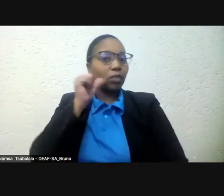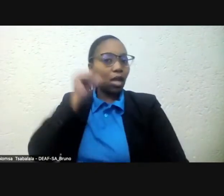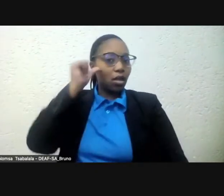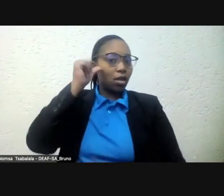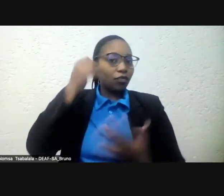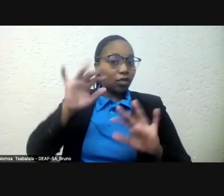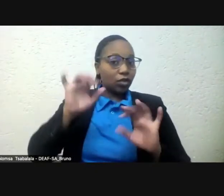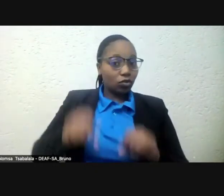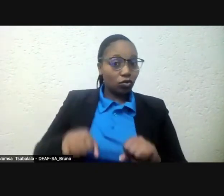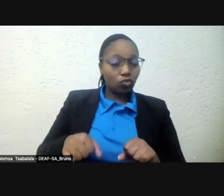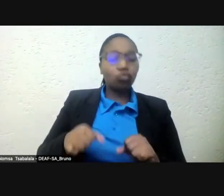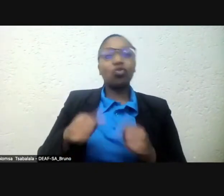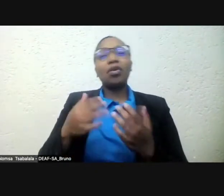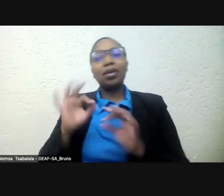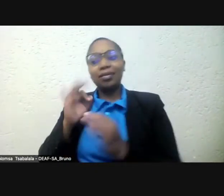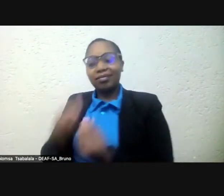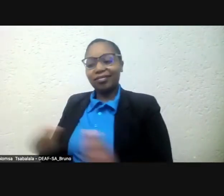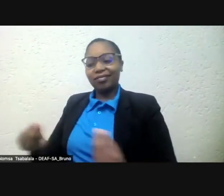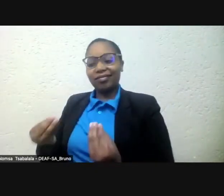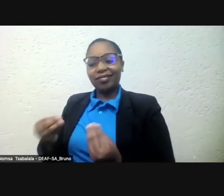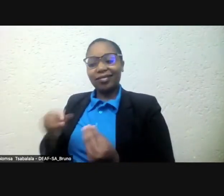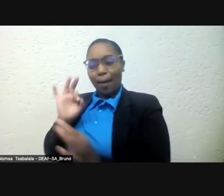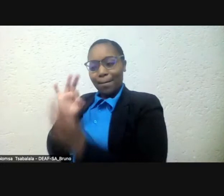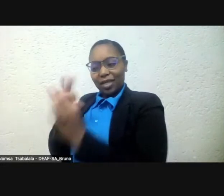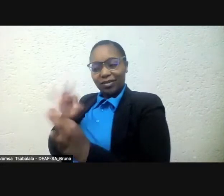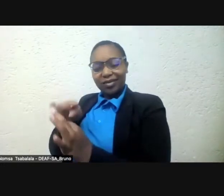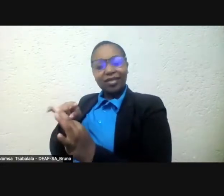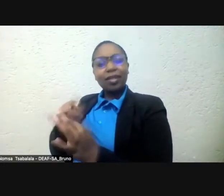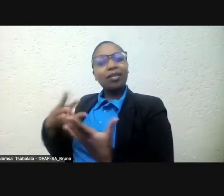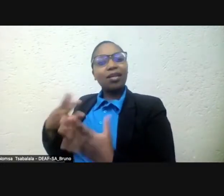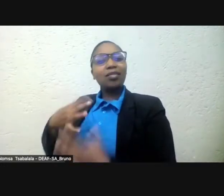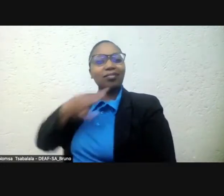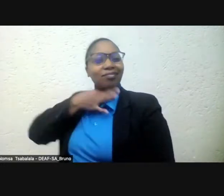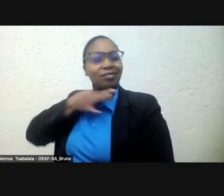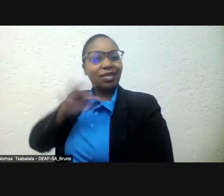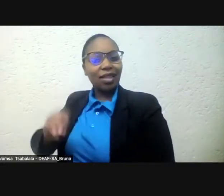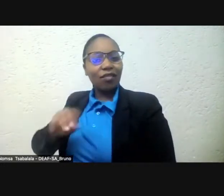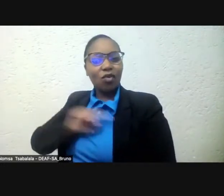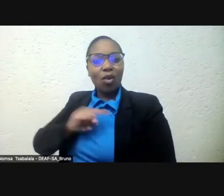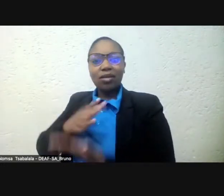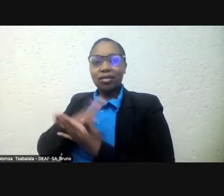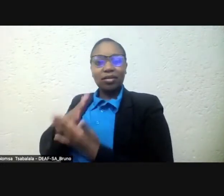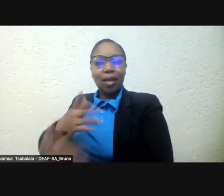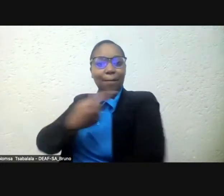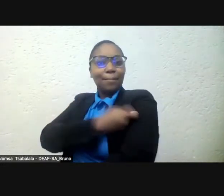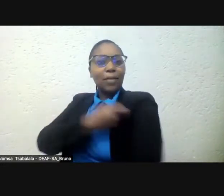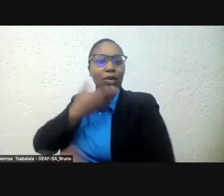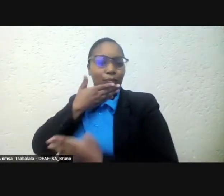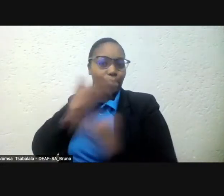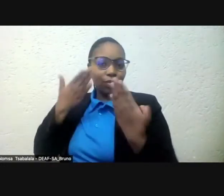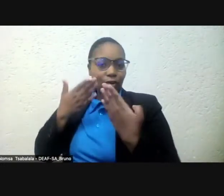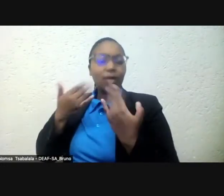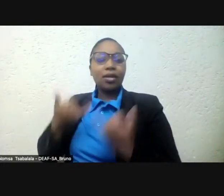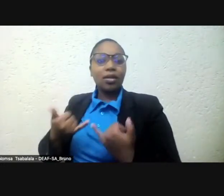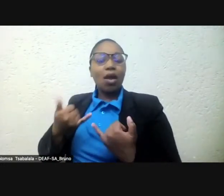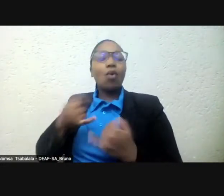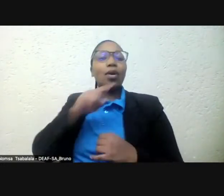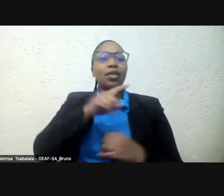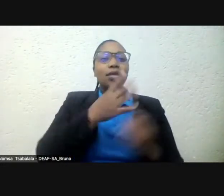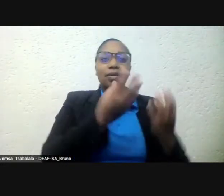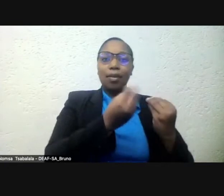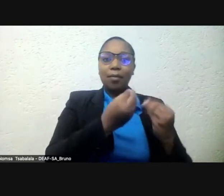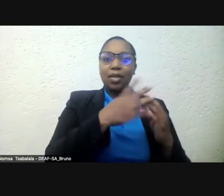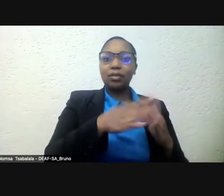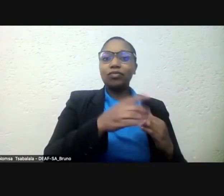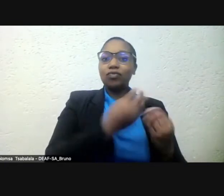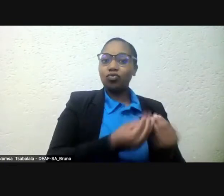especially children who are not vaccinated. And so it's likely that as the vaccination coverage increases in adults, the children who are not vaccinated